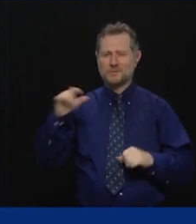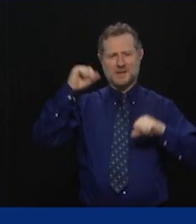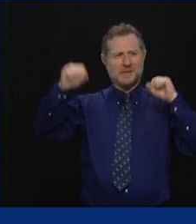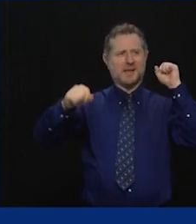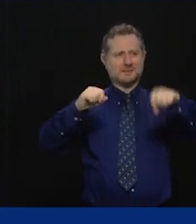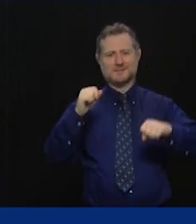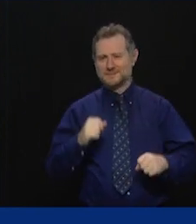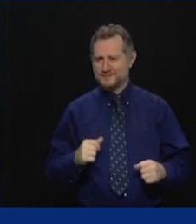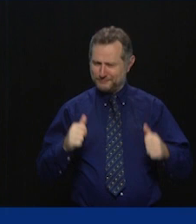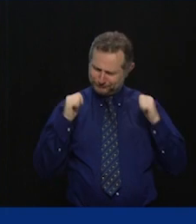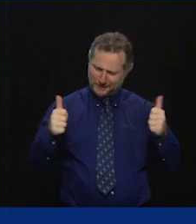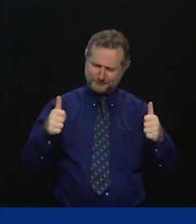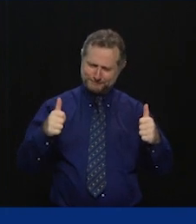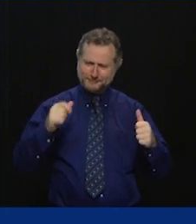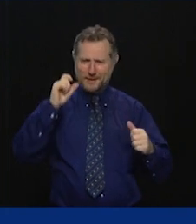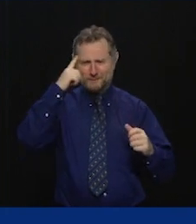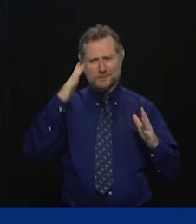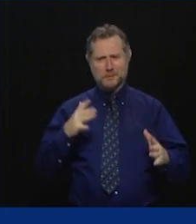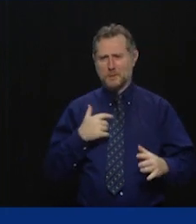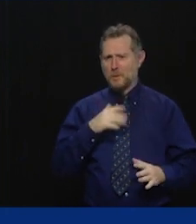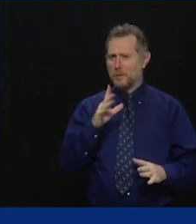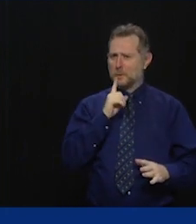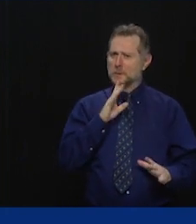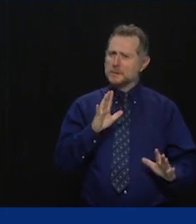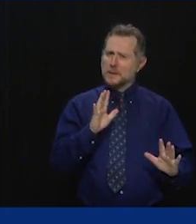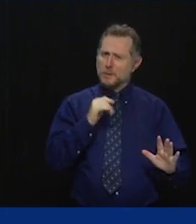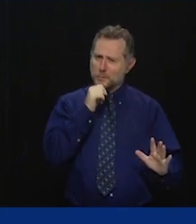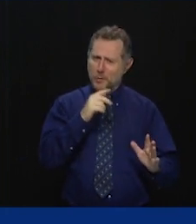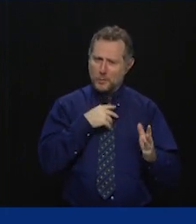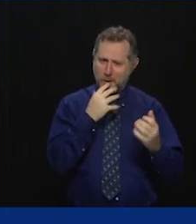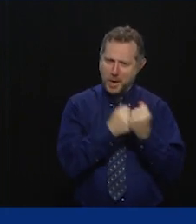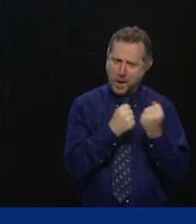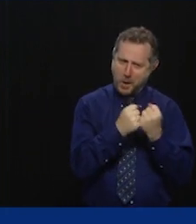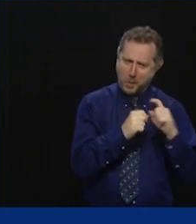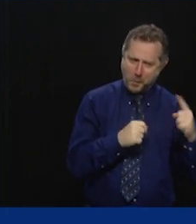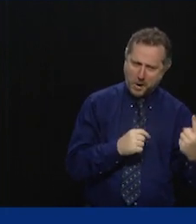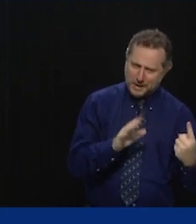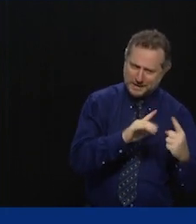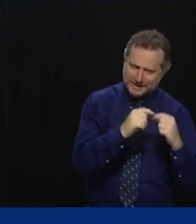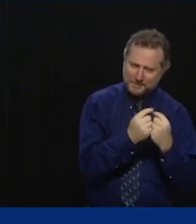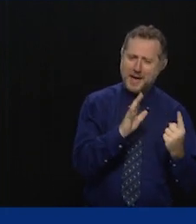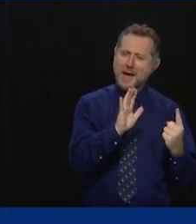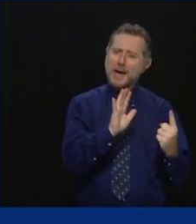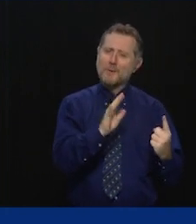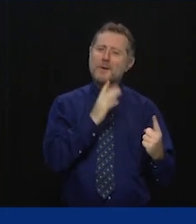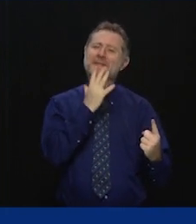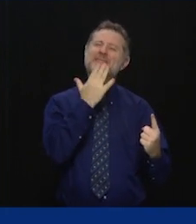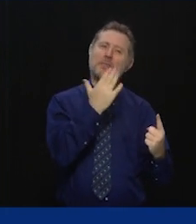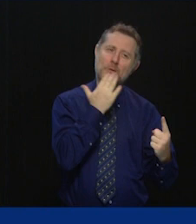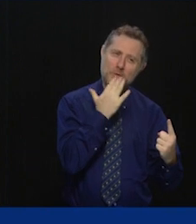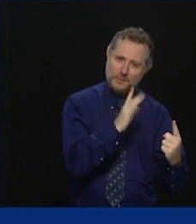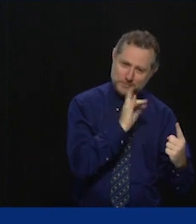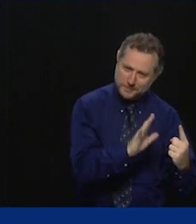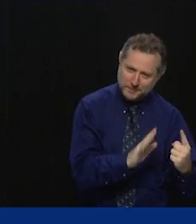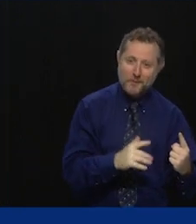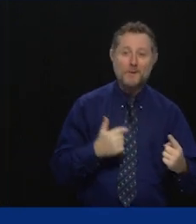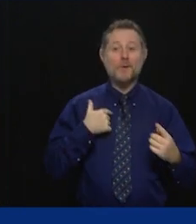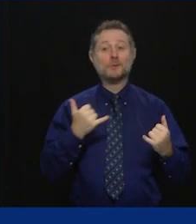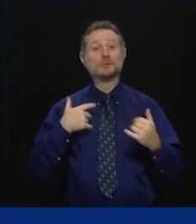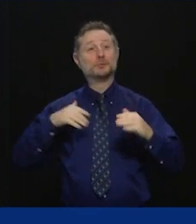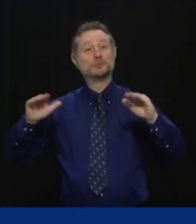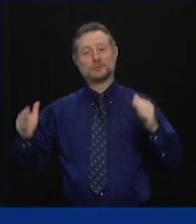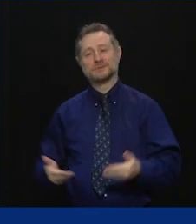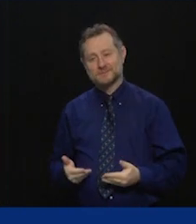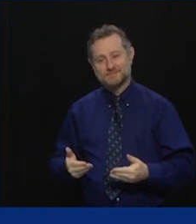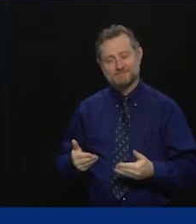that right now, but okay, we're good. We're good. Thank you, my friends. Right now, I'd like to introduce some of our favorite Giants players. Carl Banks